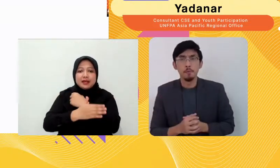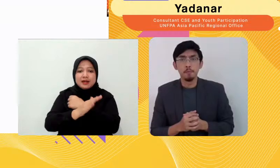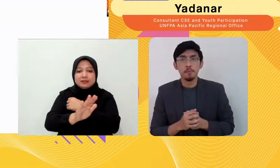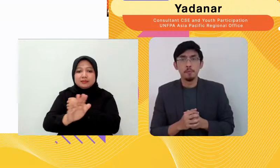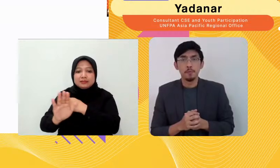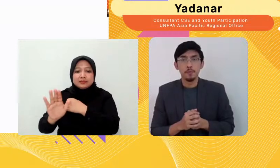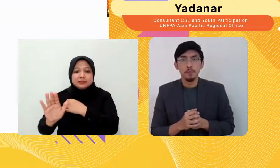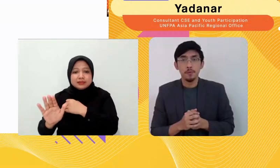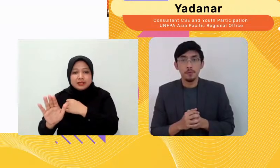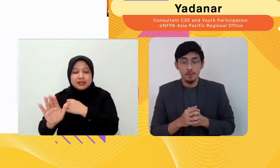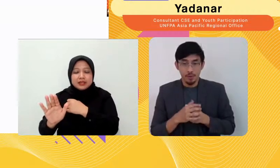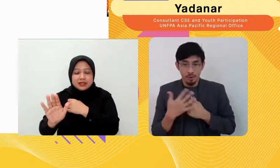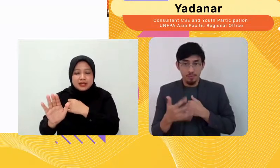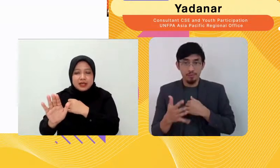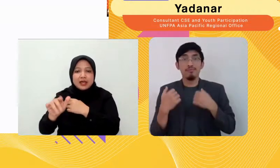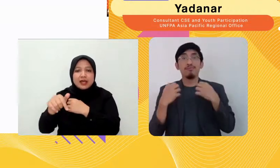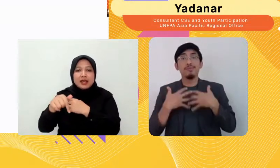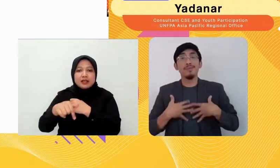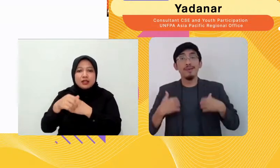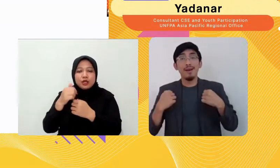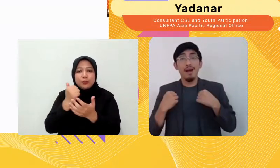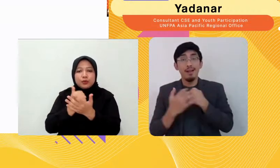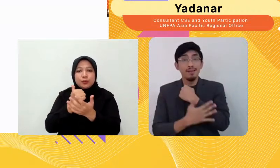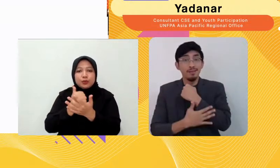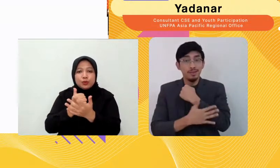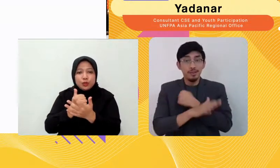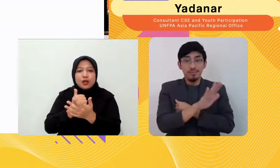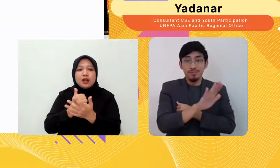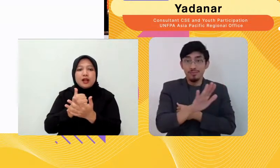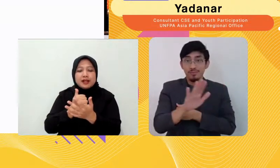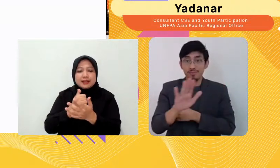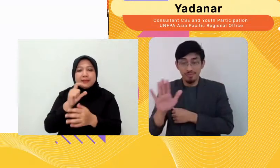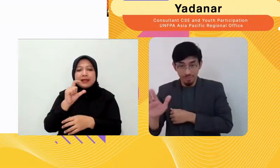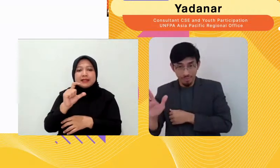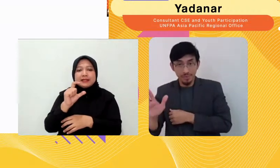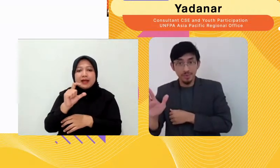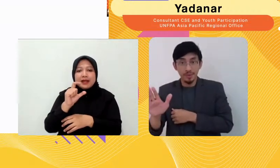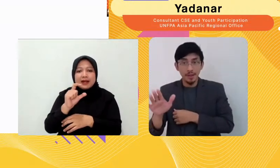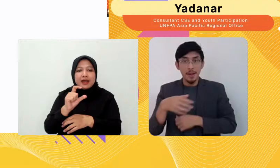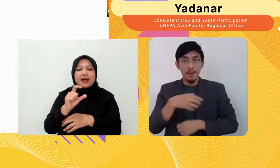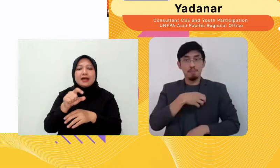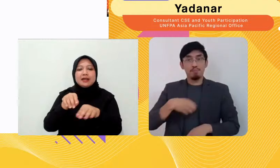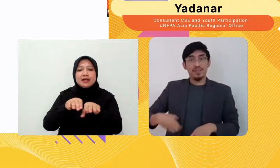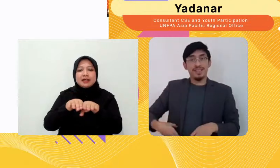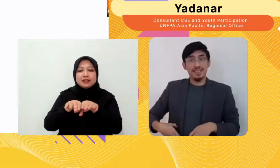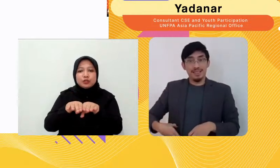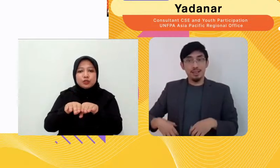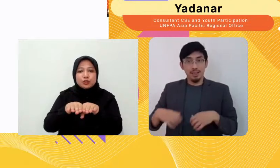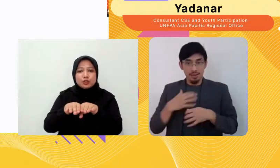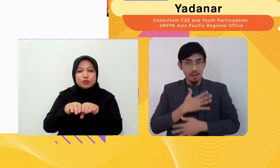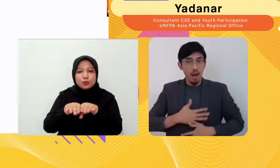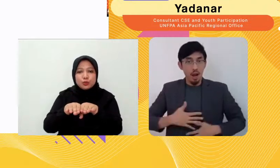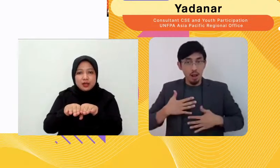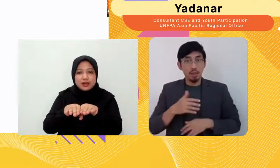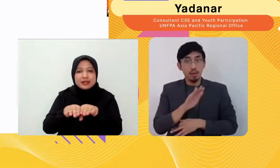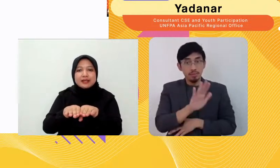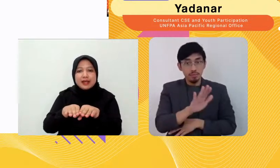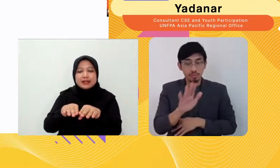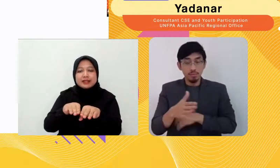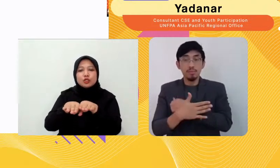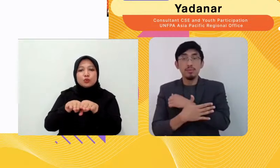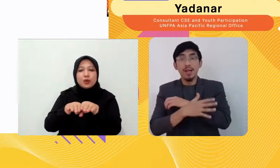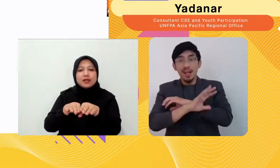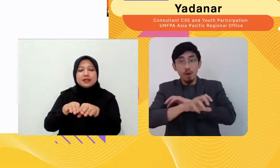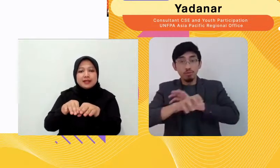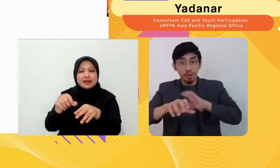gathered through the scientific and empirical method, or the consensus of the experts. And another